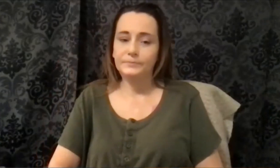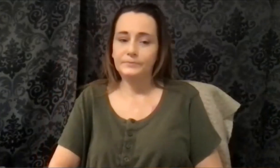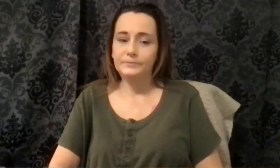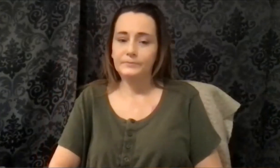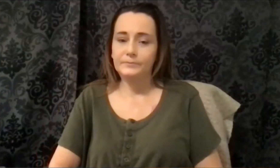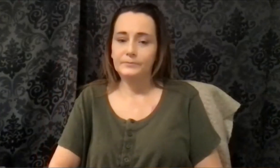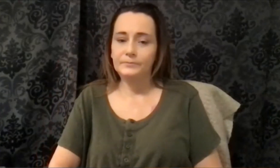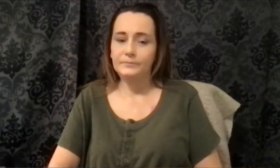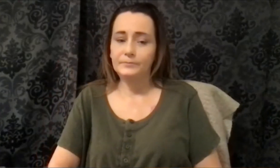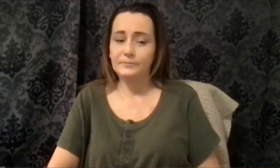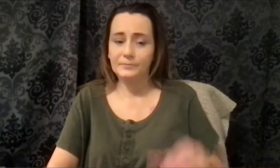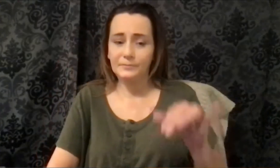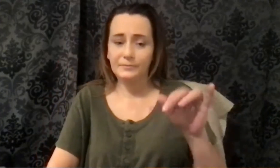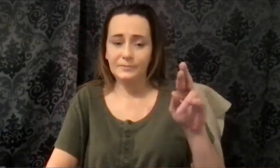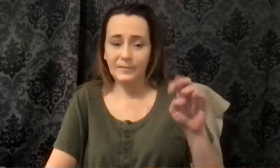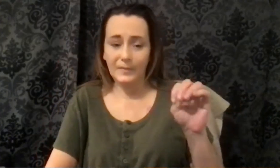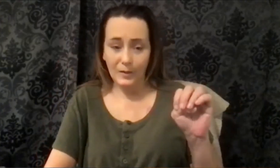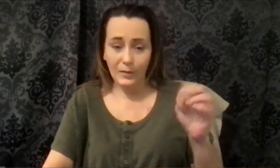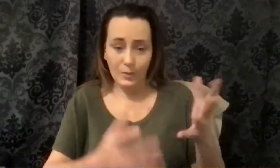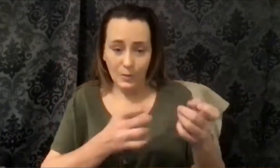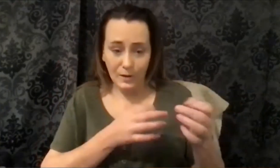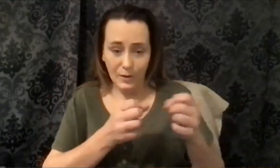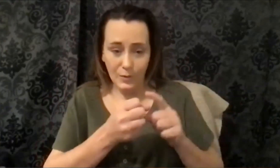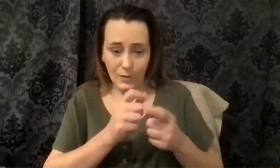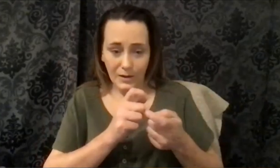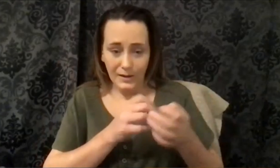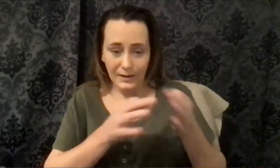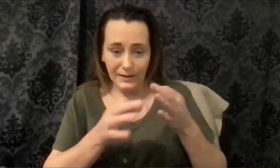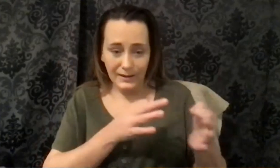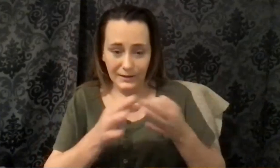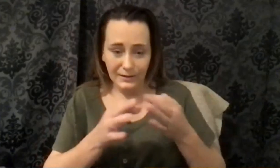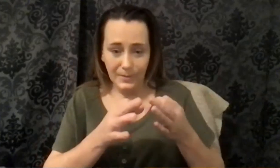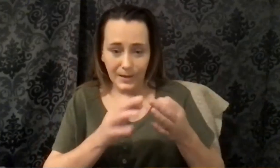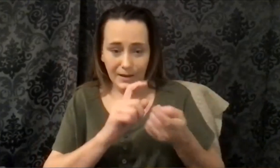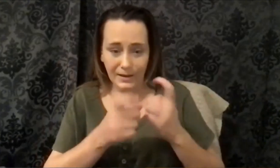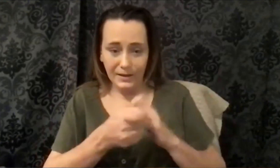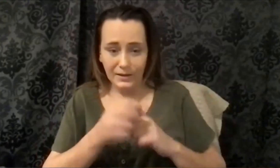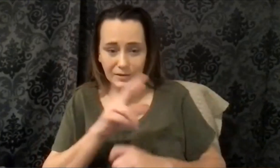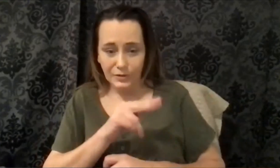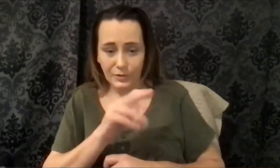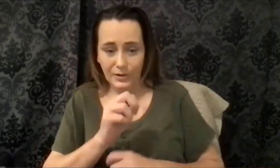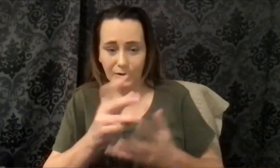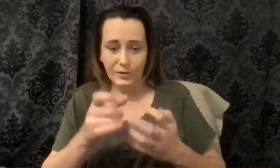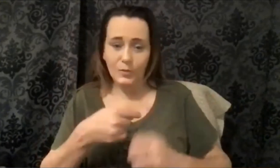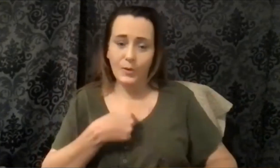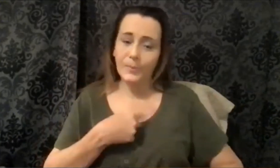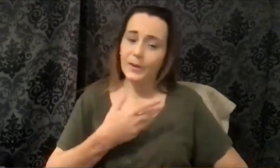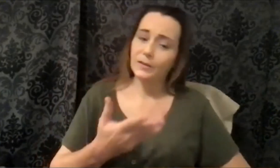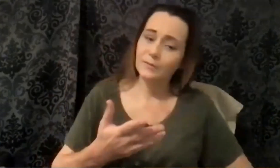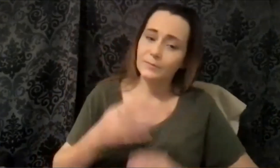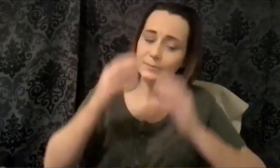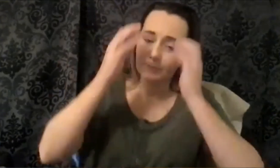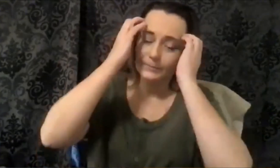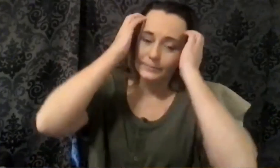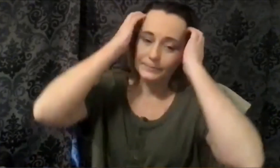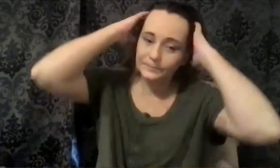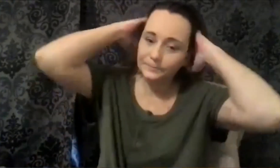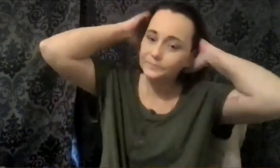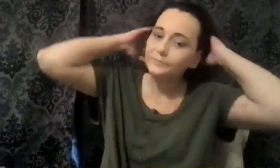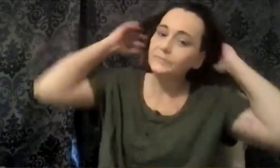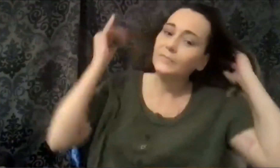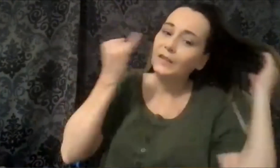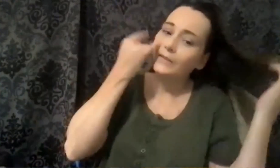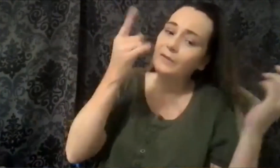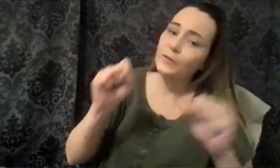Irene, could you explain, you want to explain exchange rates or you want me to? Well, if you could, to